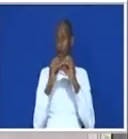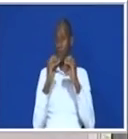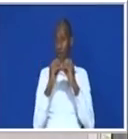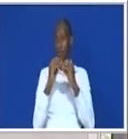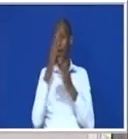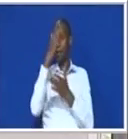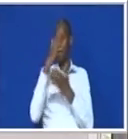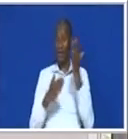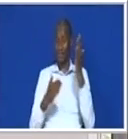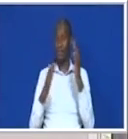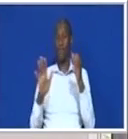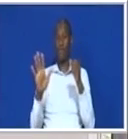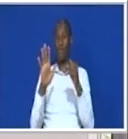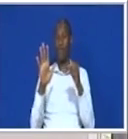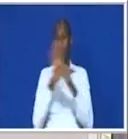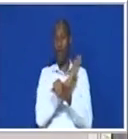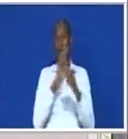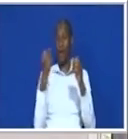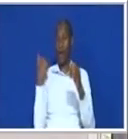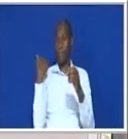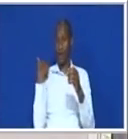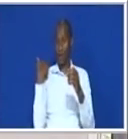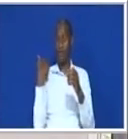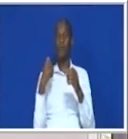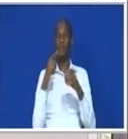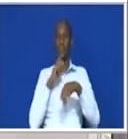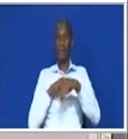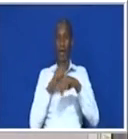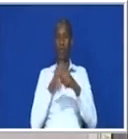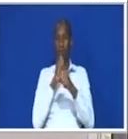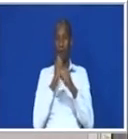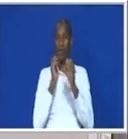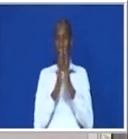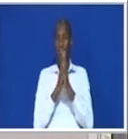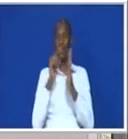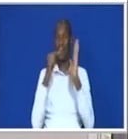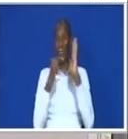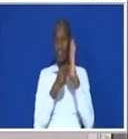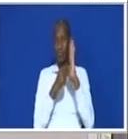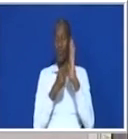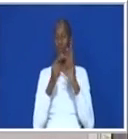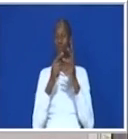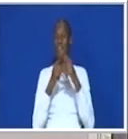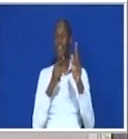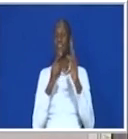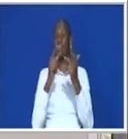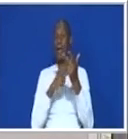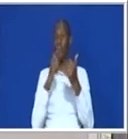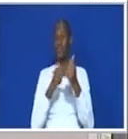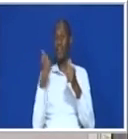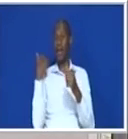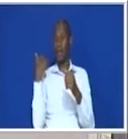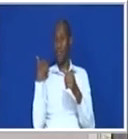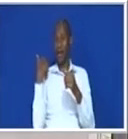a whole number. When we are dealing with decimals, we start by counting the